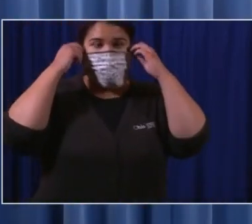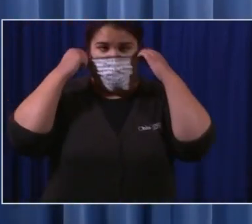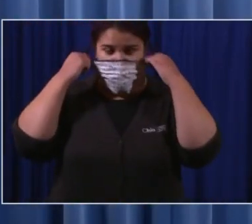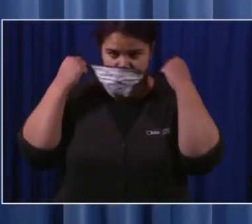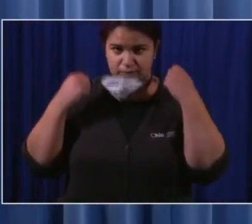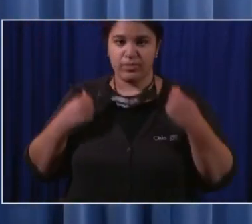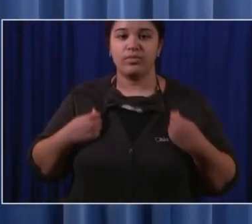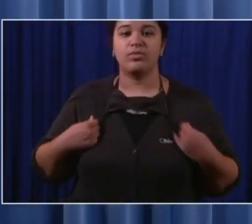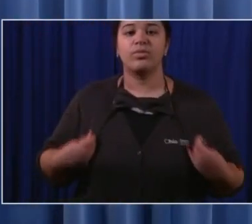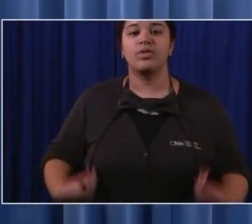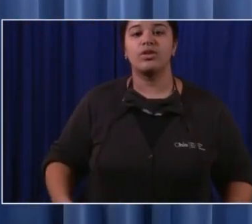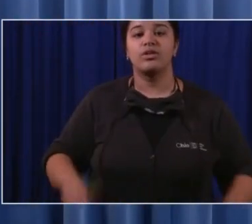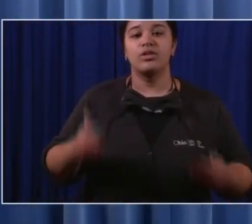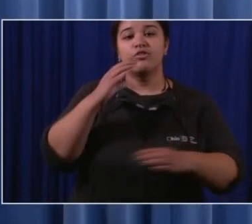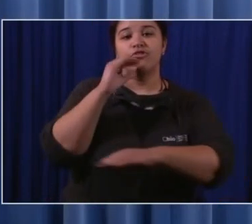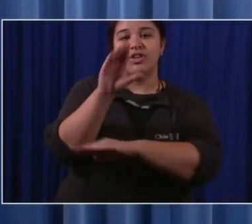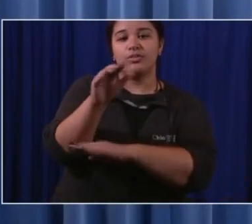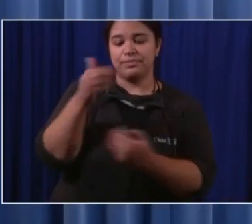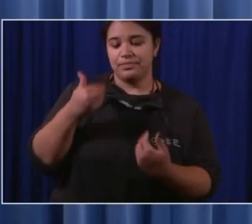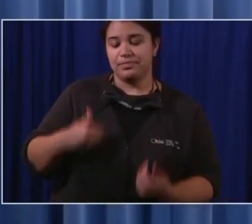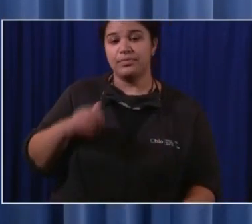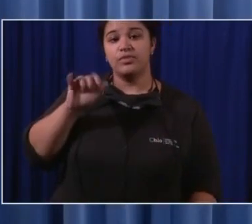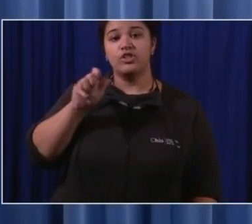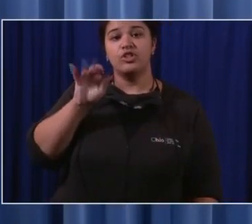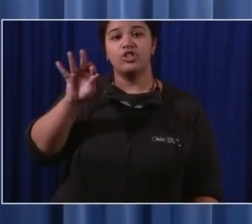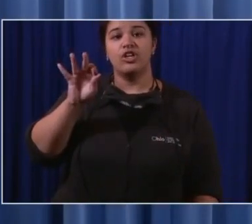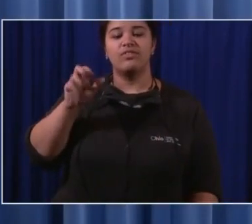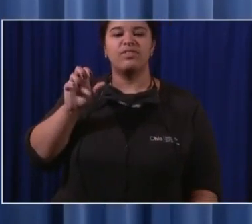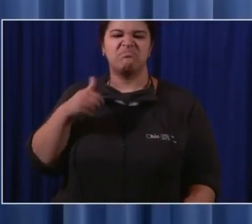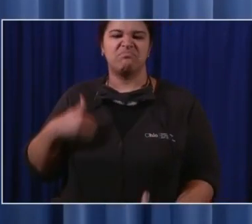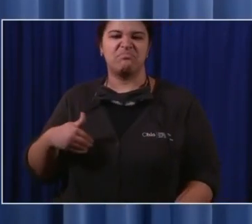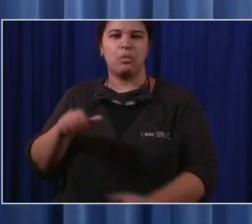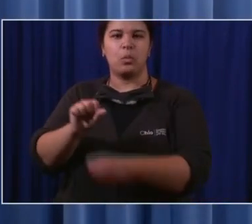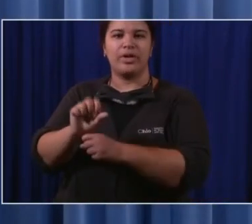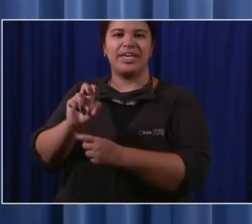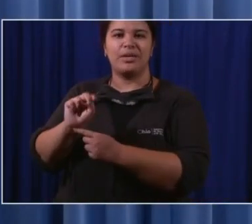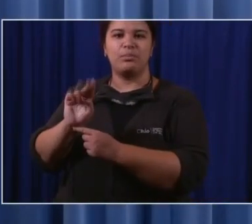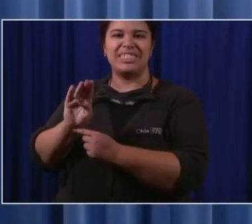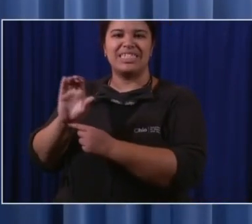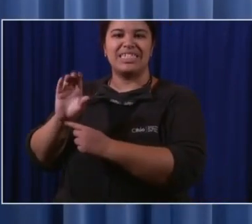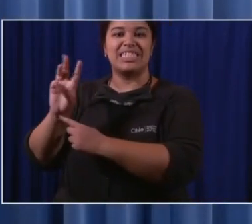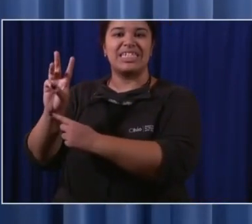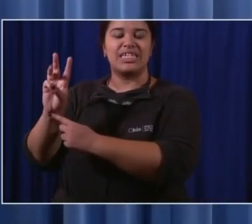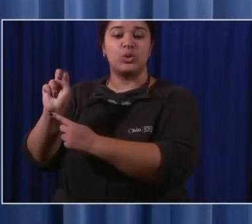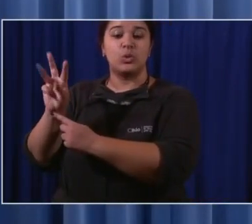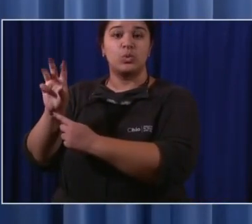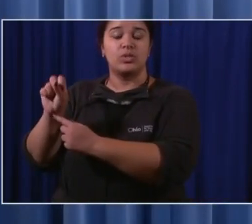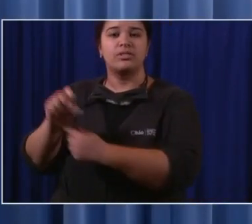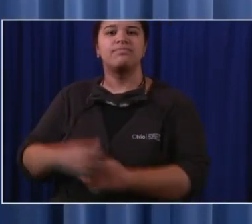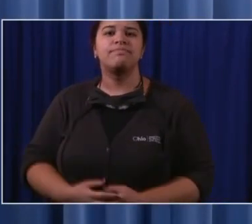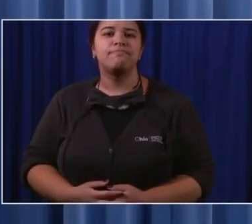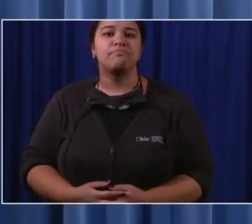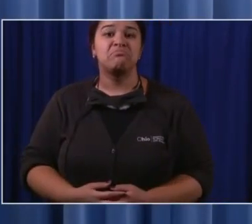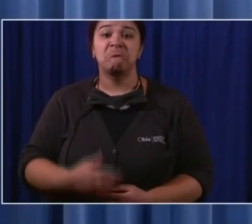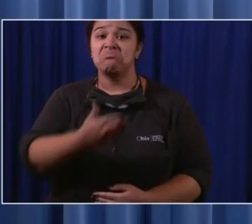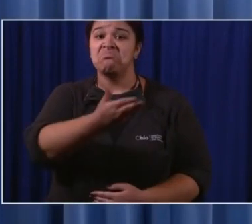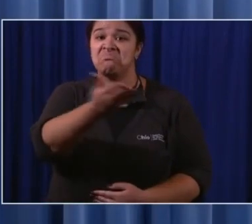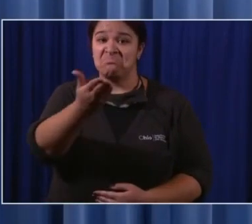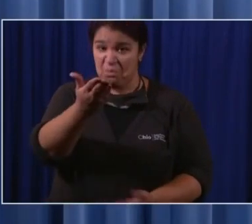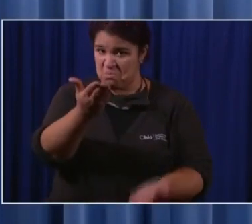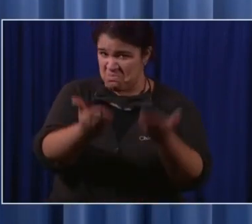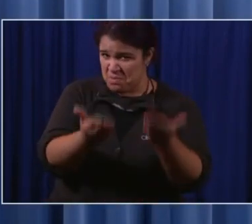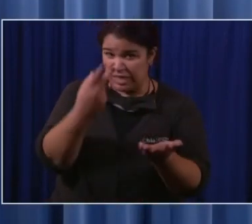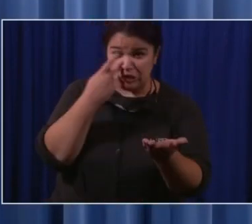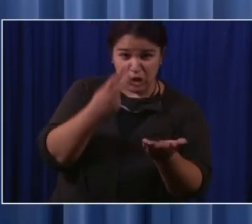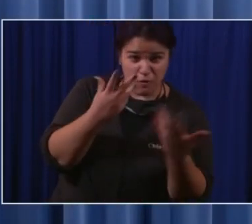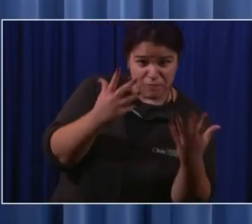Good afternoon, Governor. Jeff Reddick from ABC 6 News in Columbus. You may have seen by now that President Trump has floated the idea of